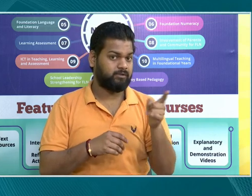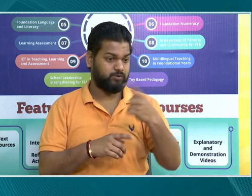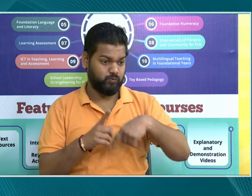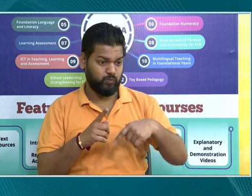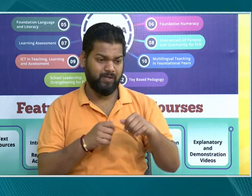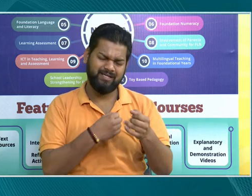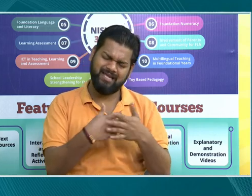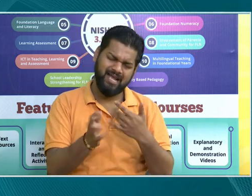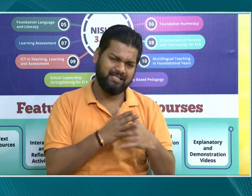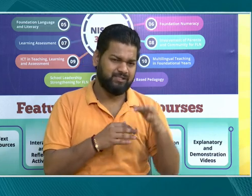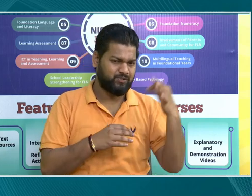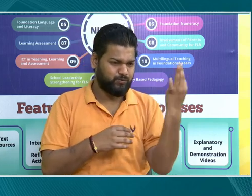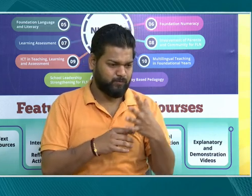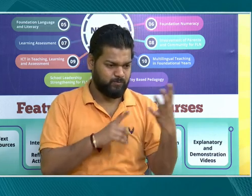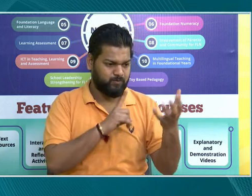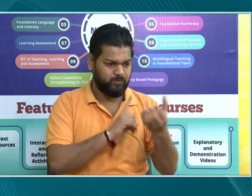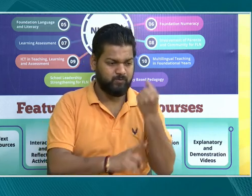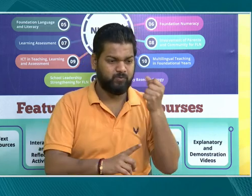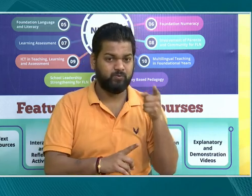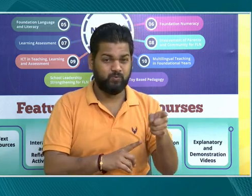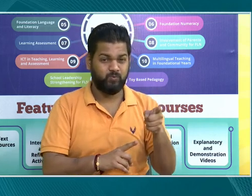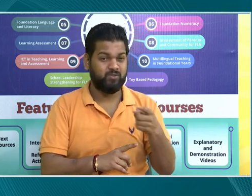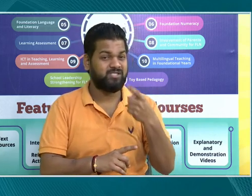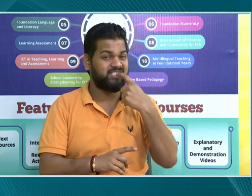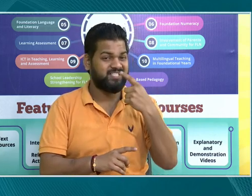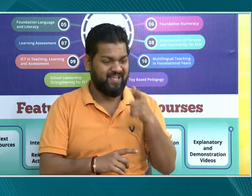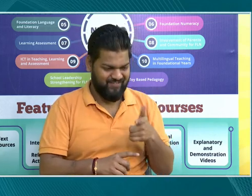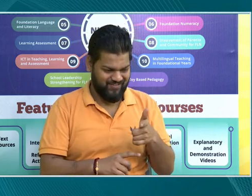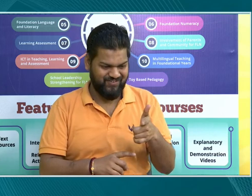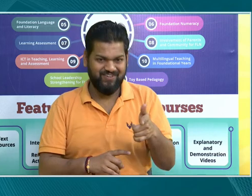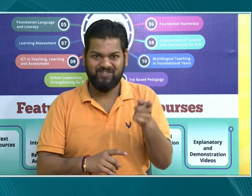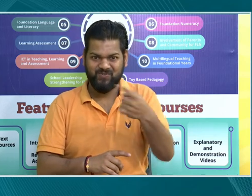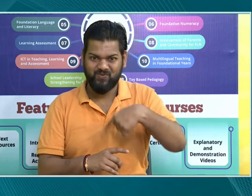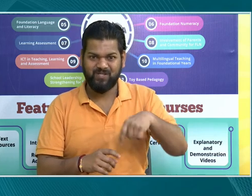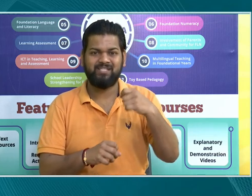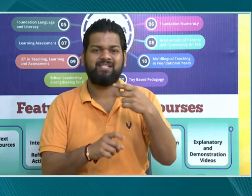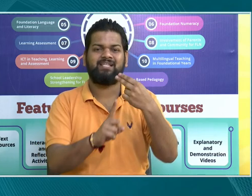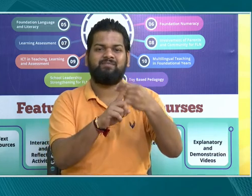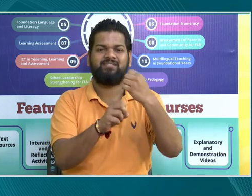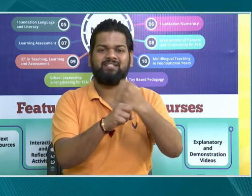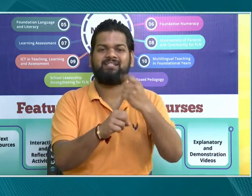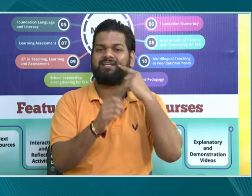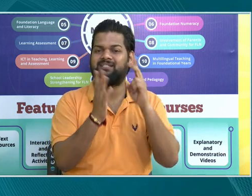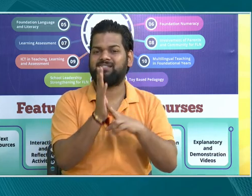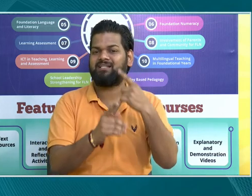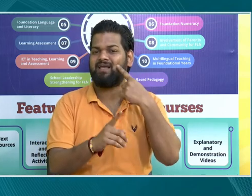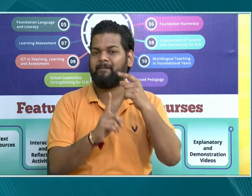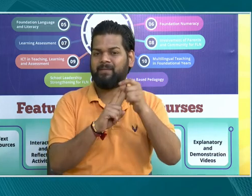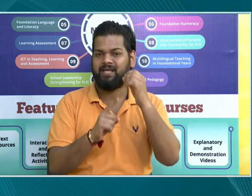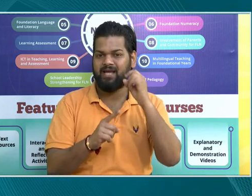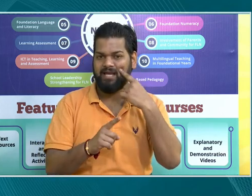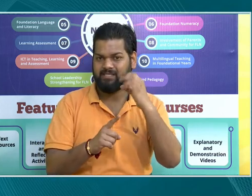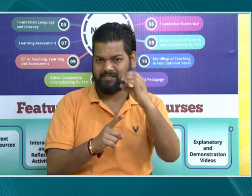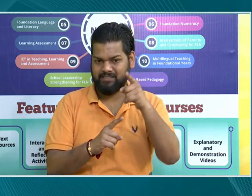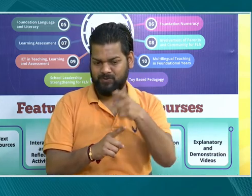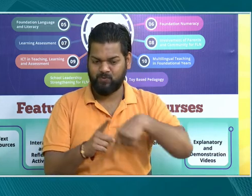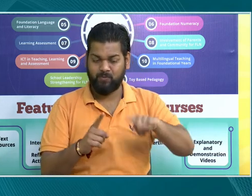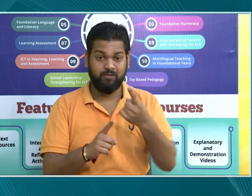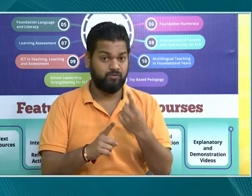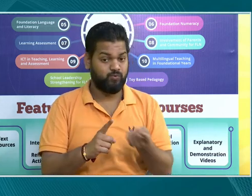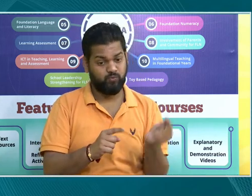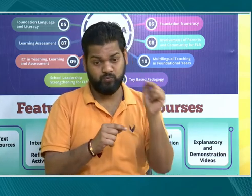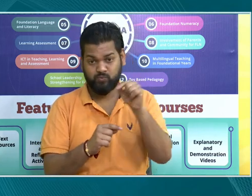Okay. You must have seen those white rats, the big rats called guinea pigs. So they try those medicines on them just